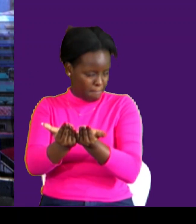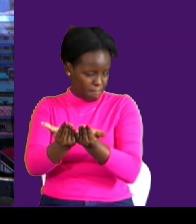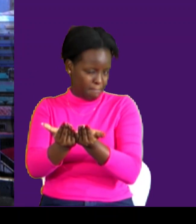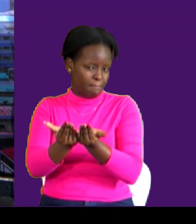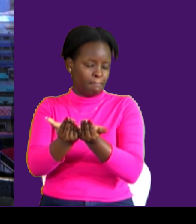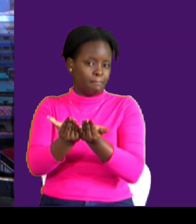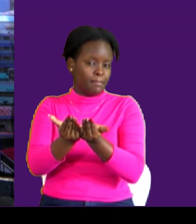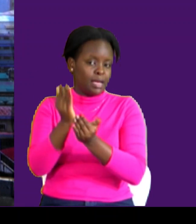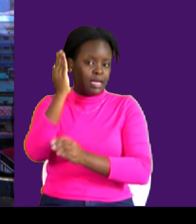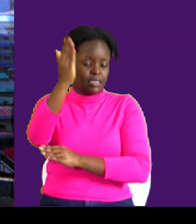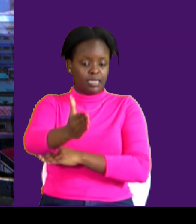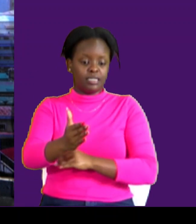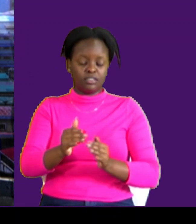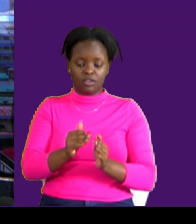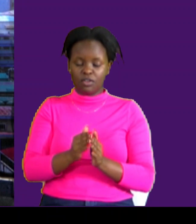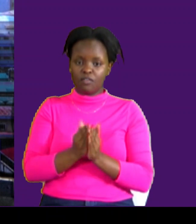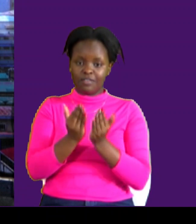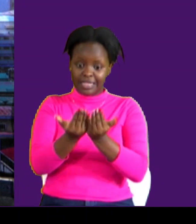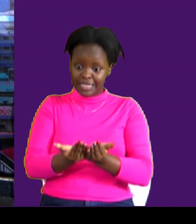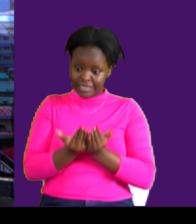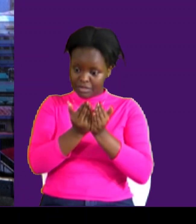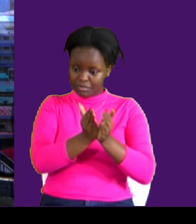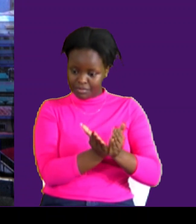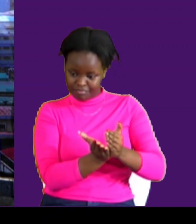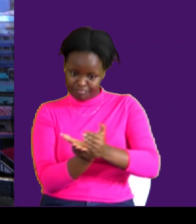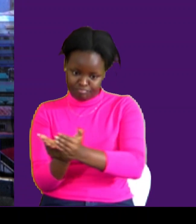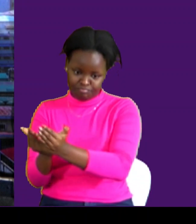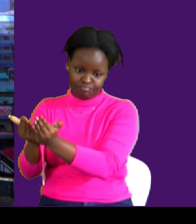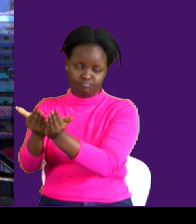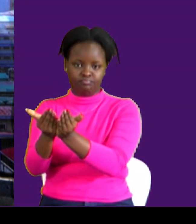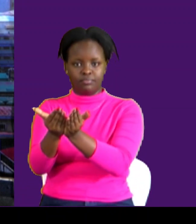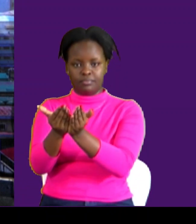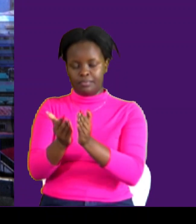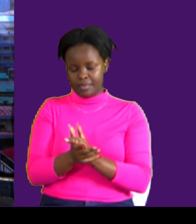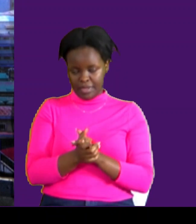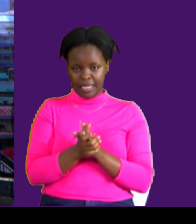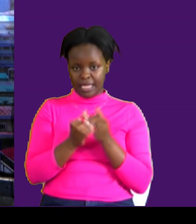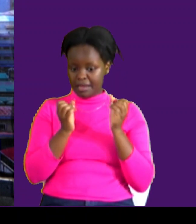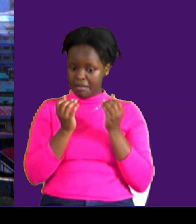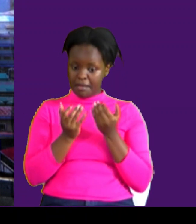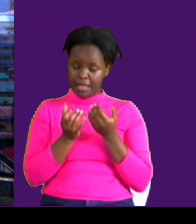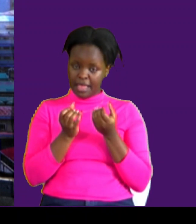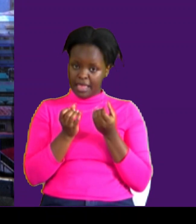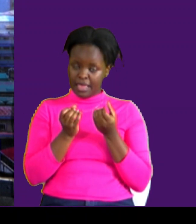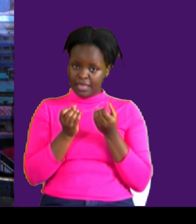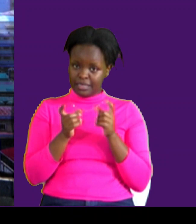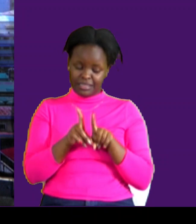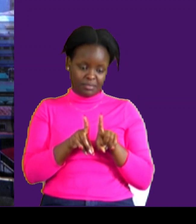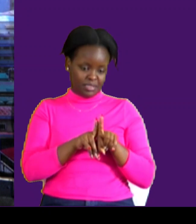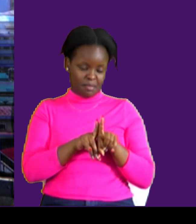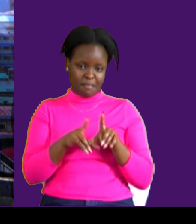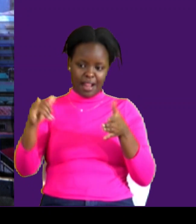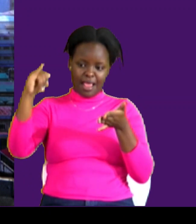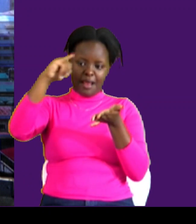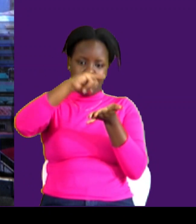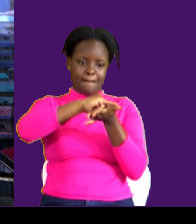the direction of the ship to change, so that it goes to a safe place. So yeah, even in the aeroplanes, it